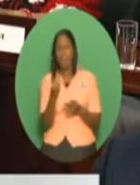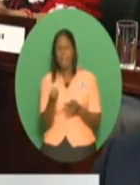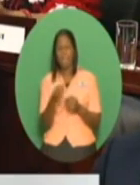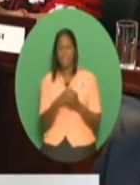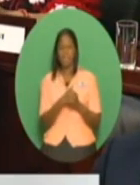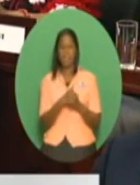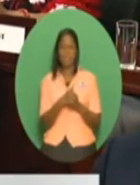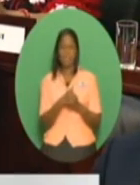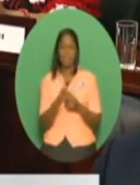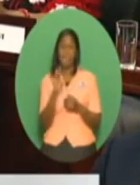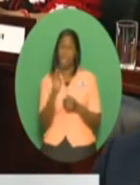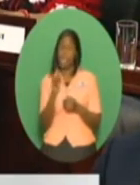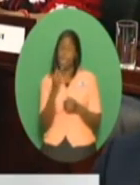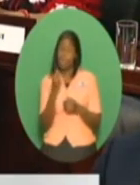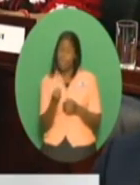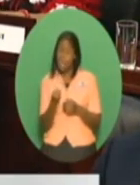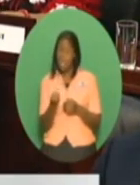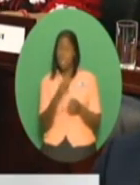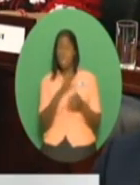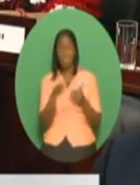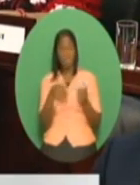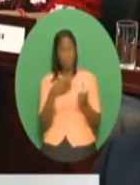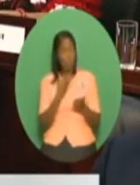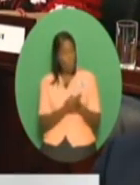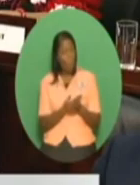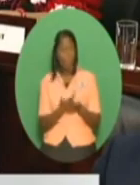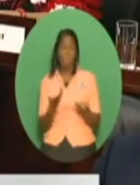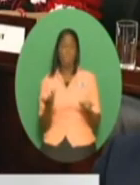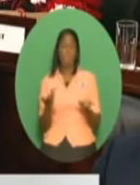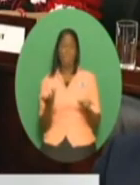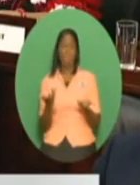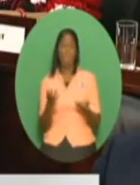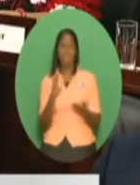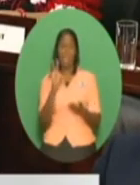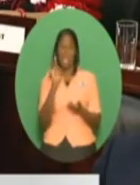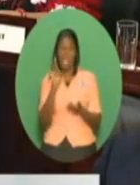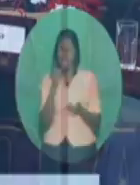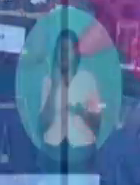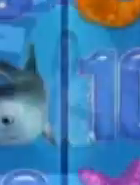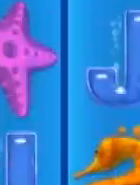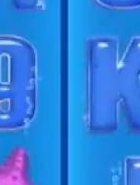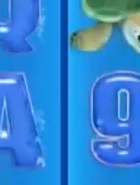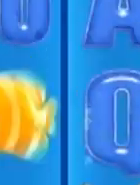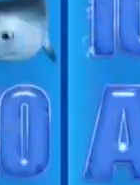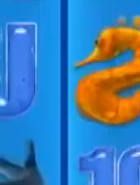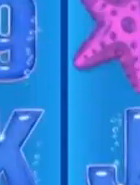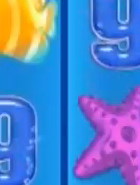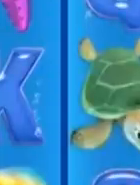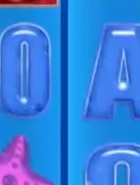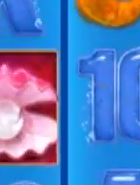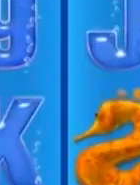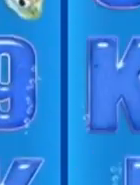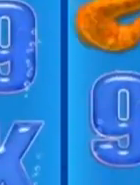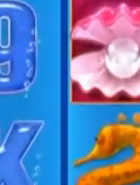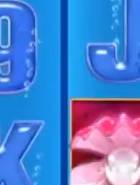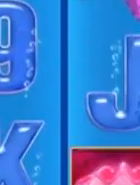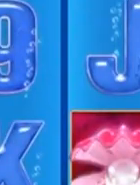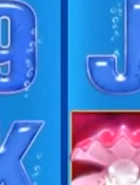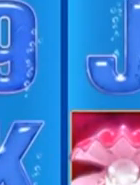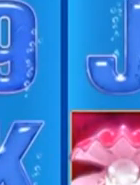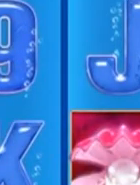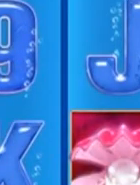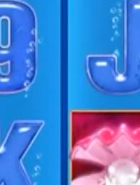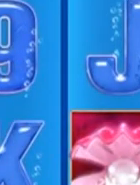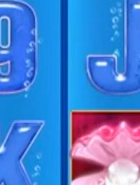$8 million, Madam Speaker, is the collection for these amusement gaming machines. We're supposed to get in 100. But that's not all. Don't talk about the other ones,